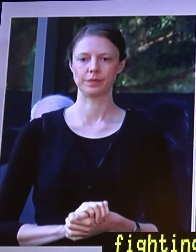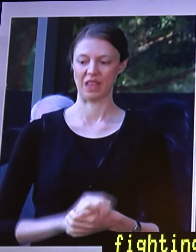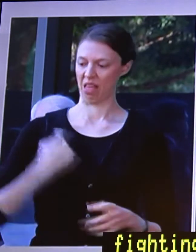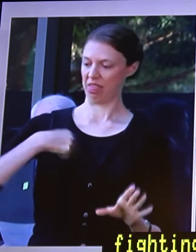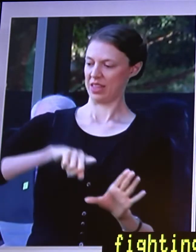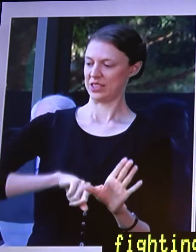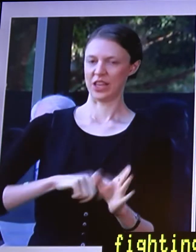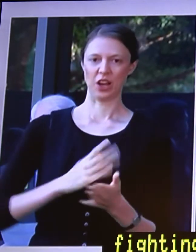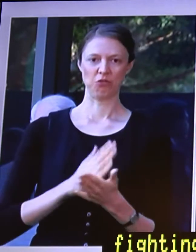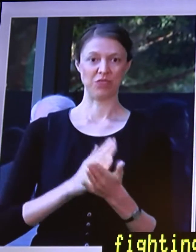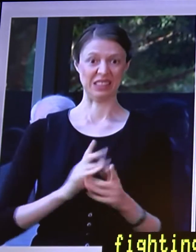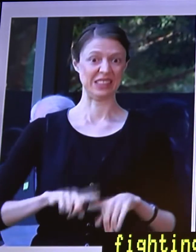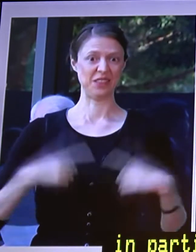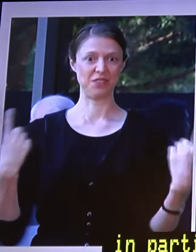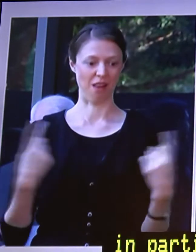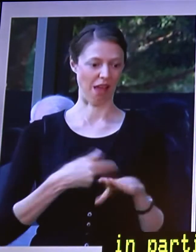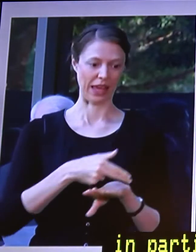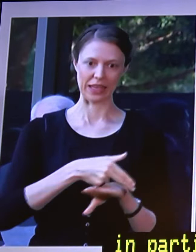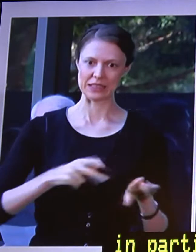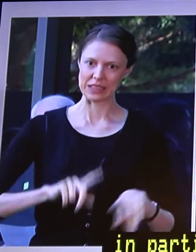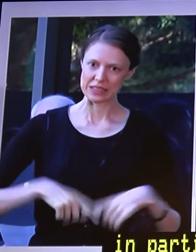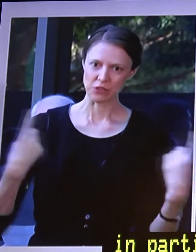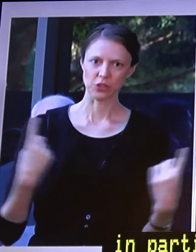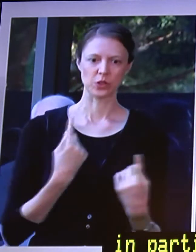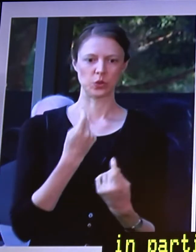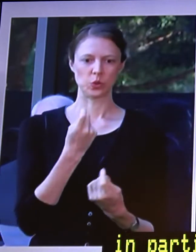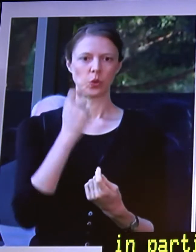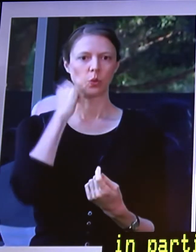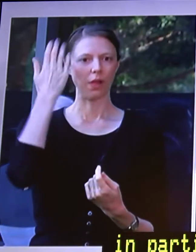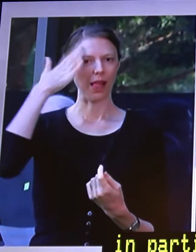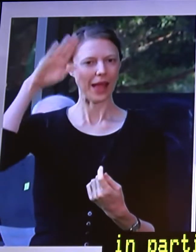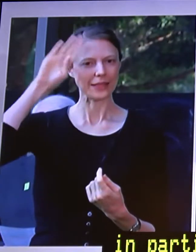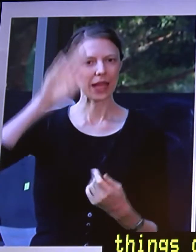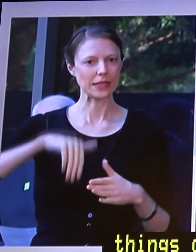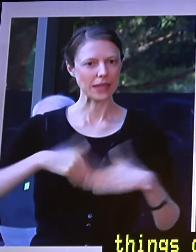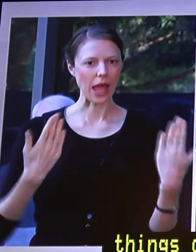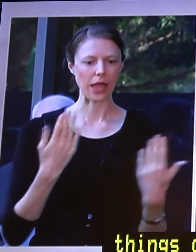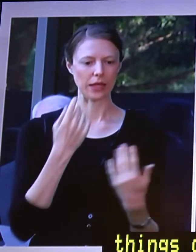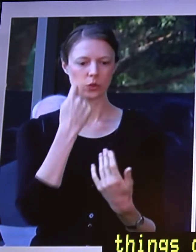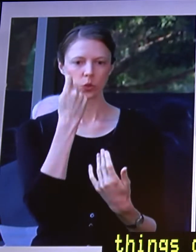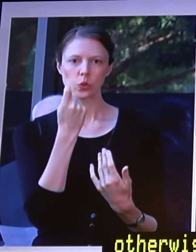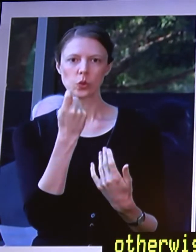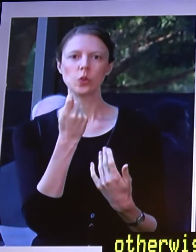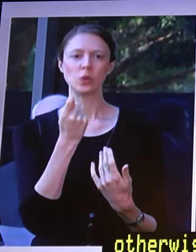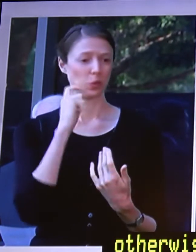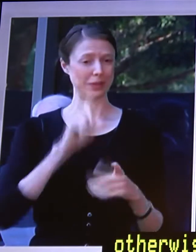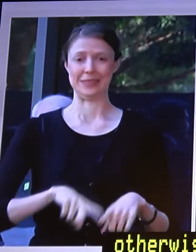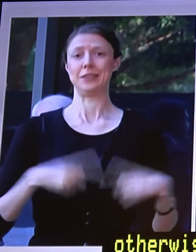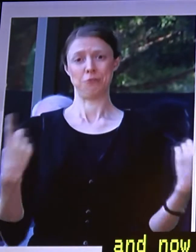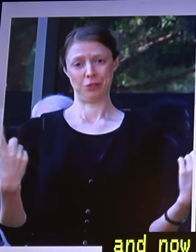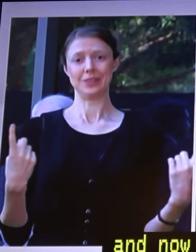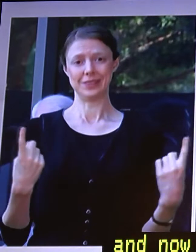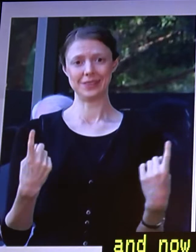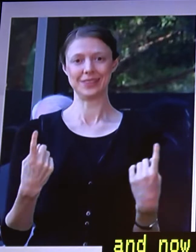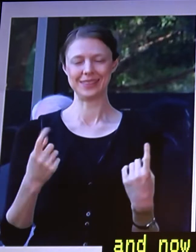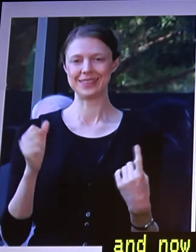it's Easter and now, obviously, with Anzac Day just a few days away. We know this will be a very different Anzac Day, but I think more